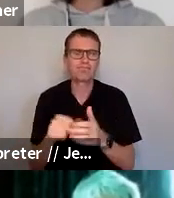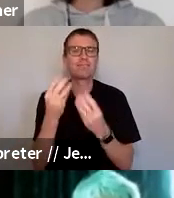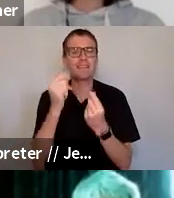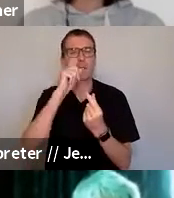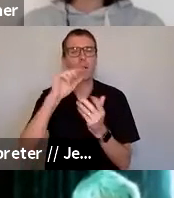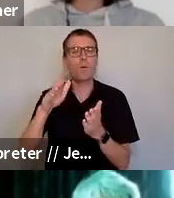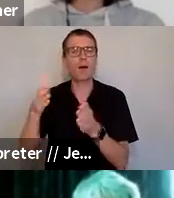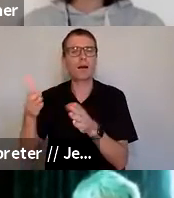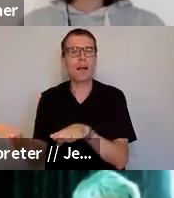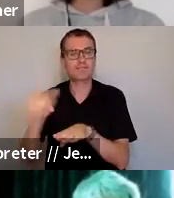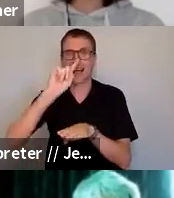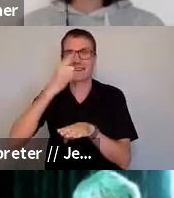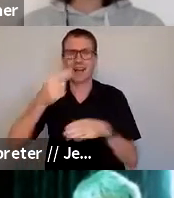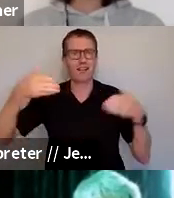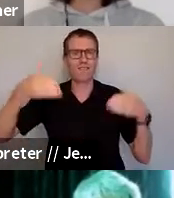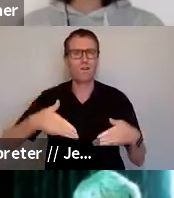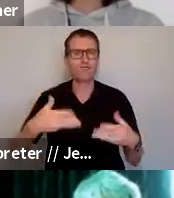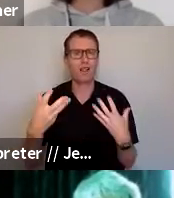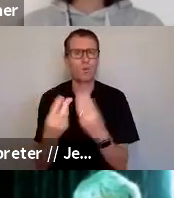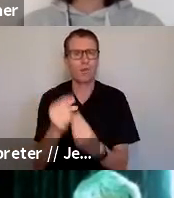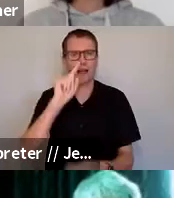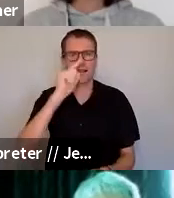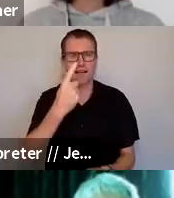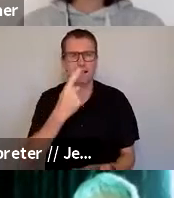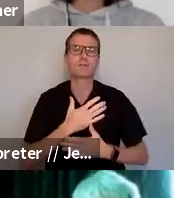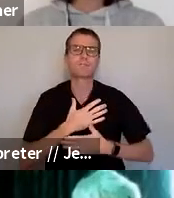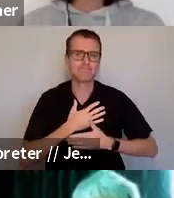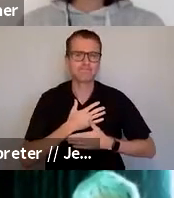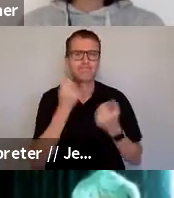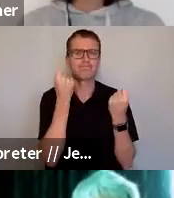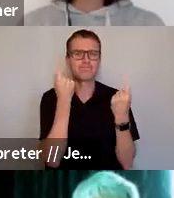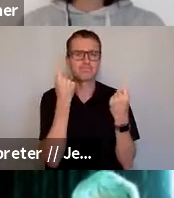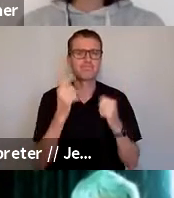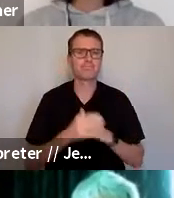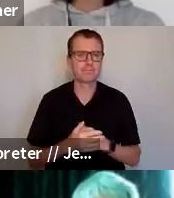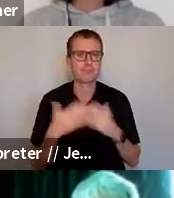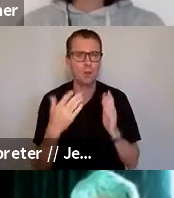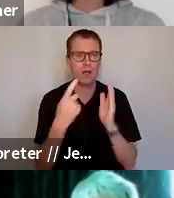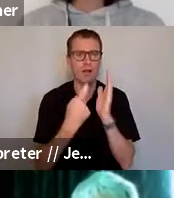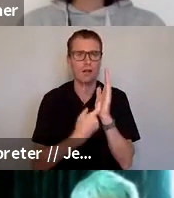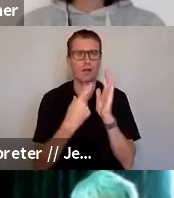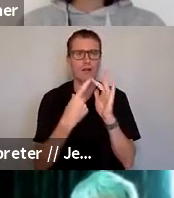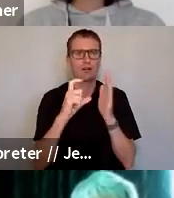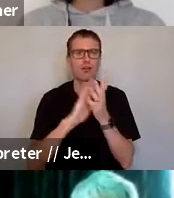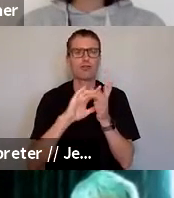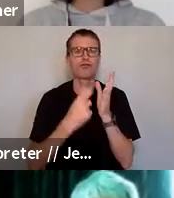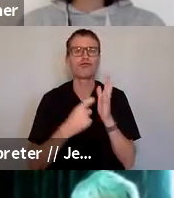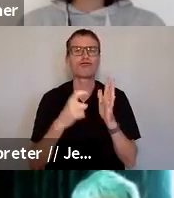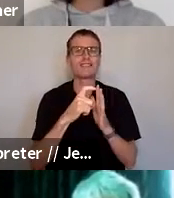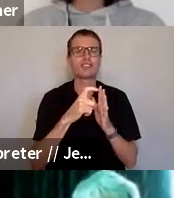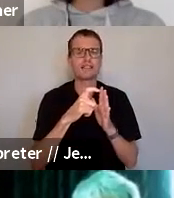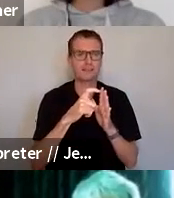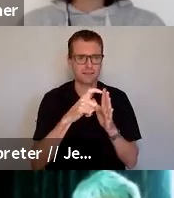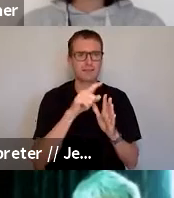Our panel today is Richard Benge, the Executive Director, and Stace Robertson,